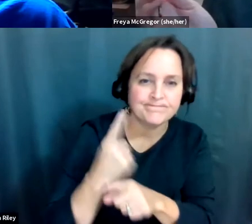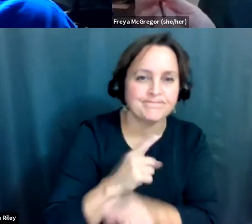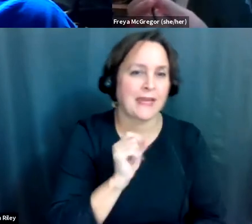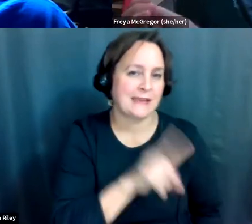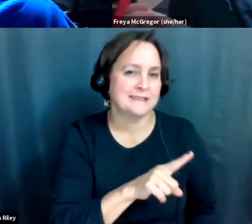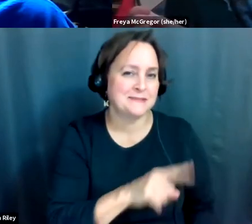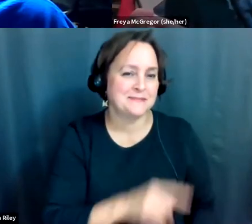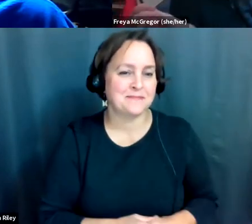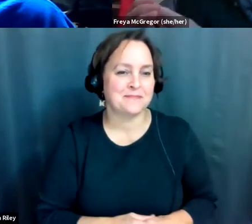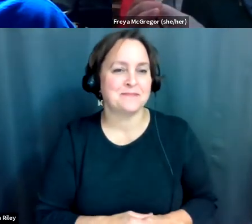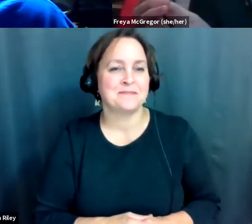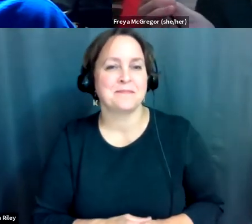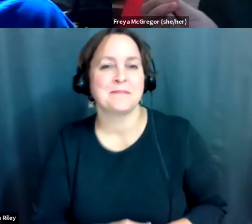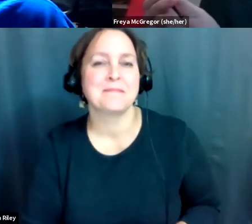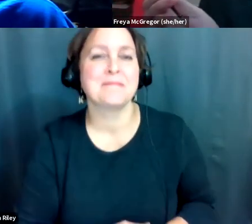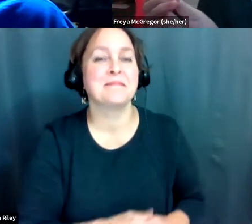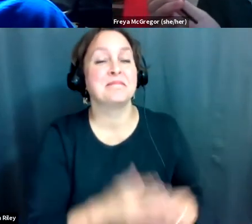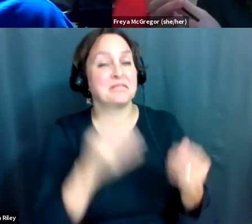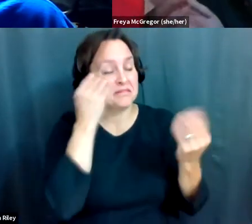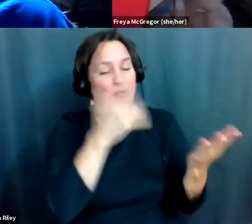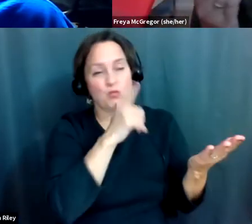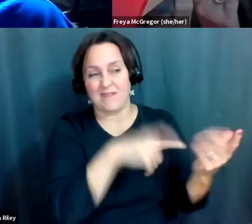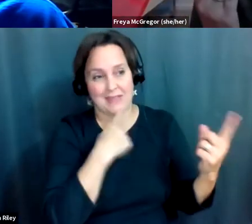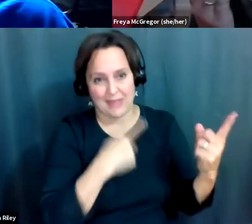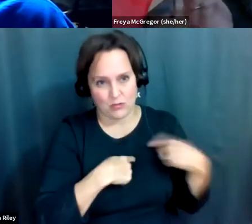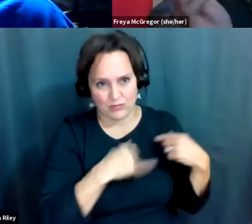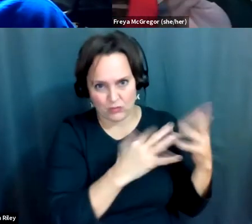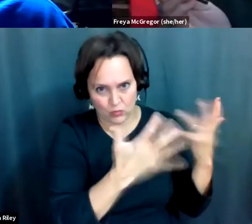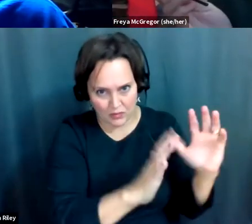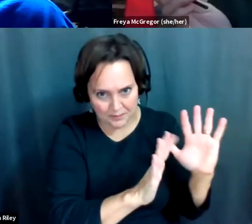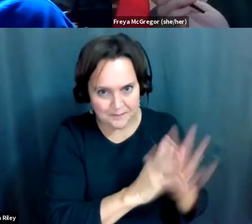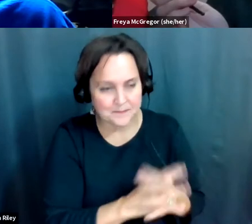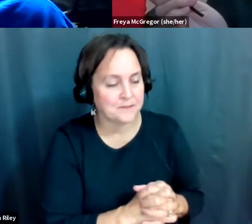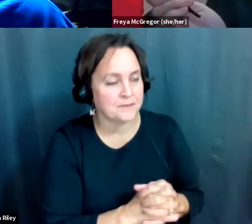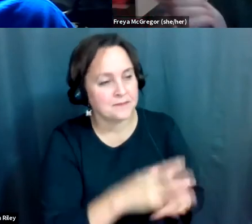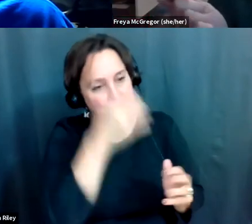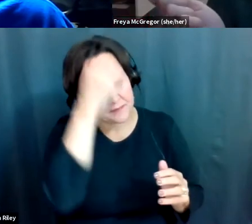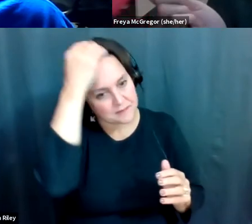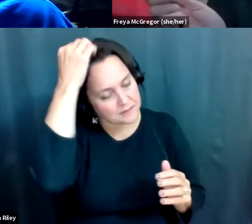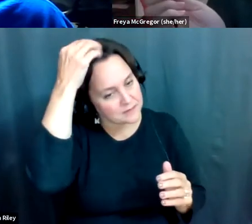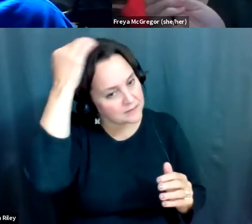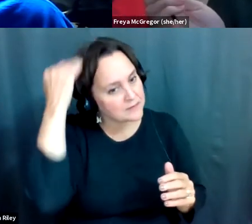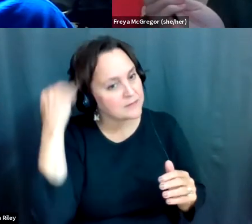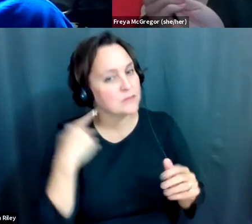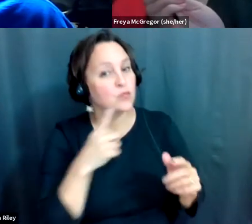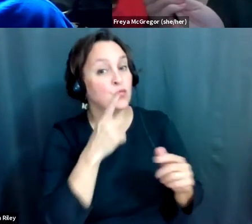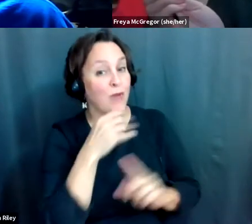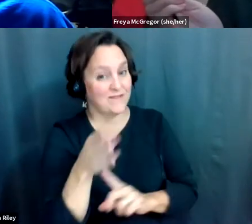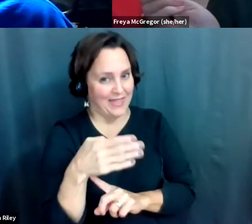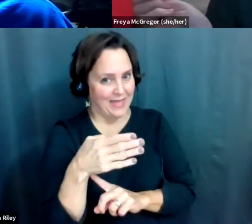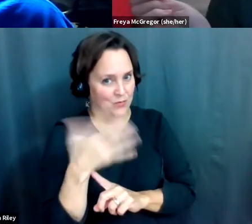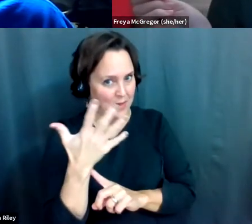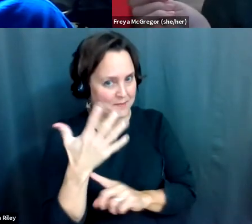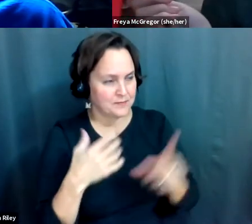Jerry, you don't have to answer them if you don't want to. I'm just going to run through them really quickly, but, um, so red flagged, um,